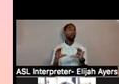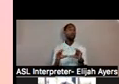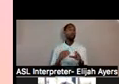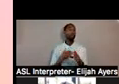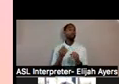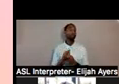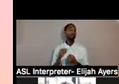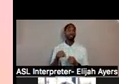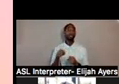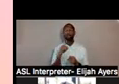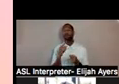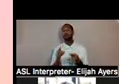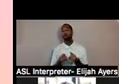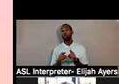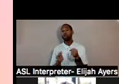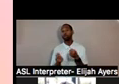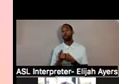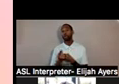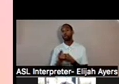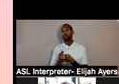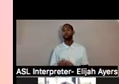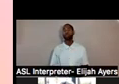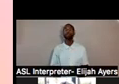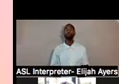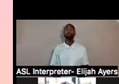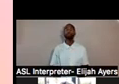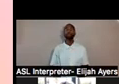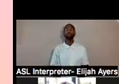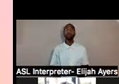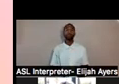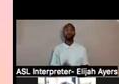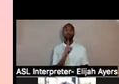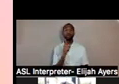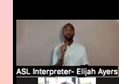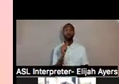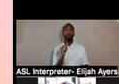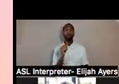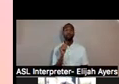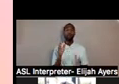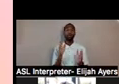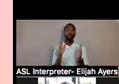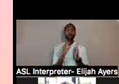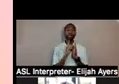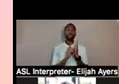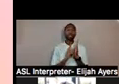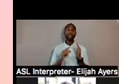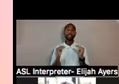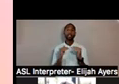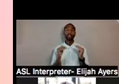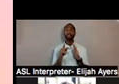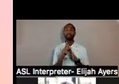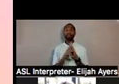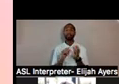year and into next year. And also really calling back in that design justice principle number